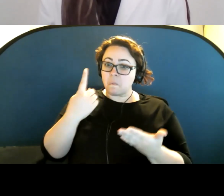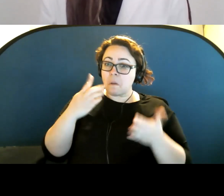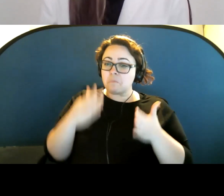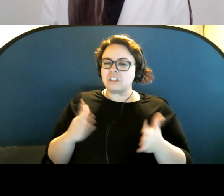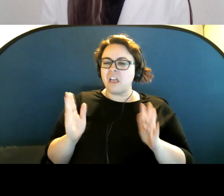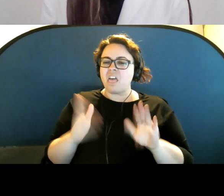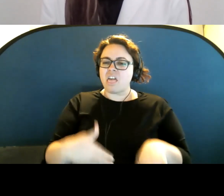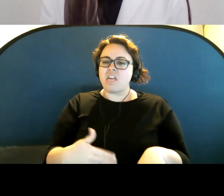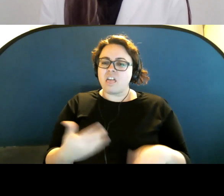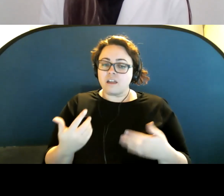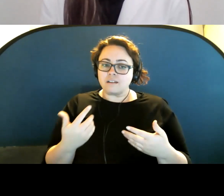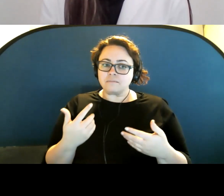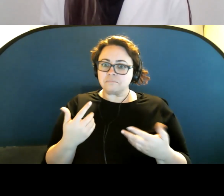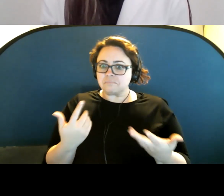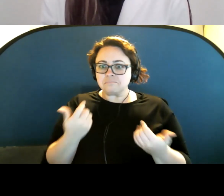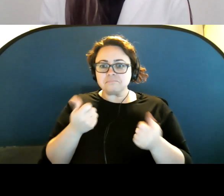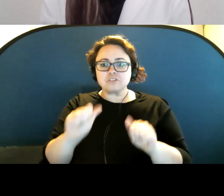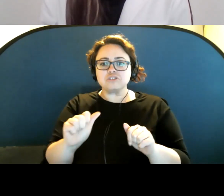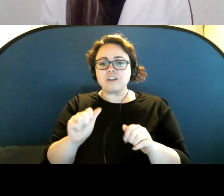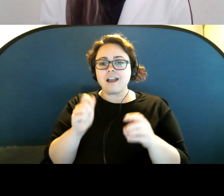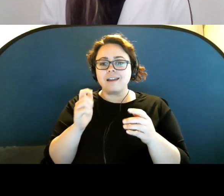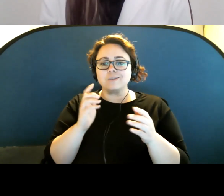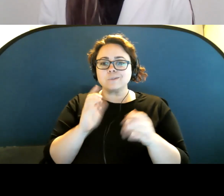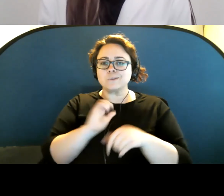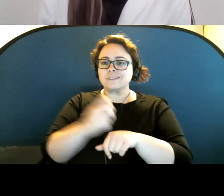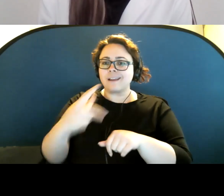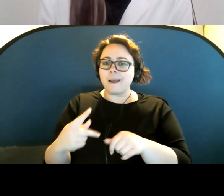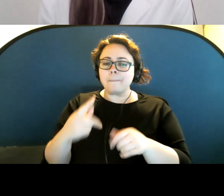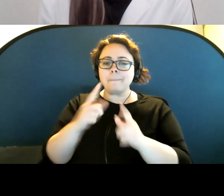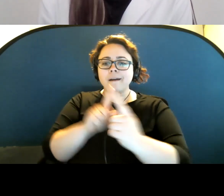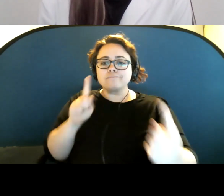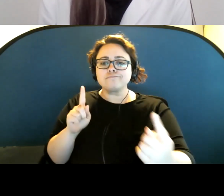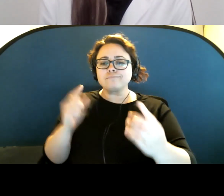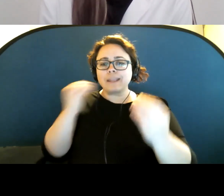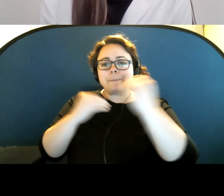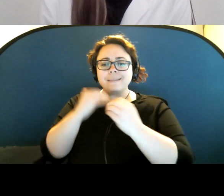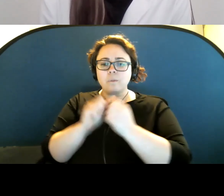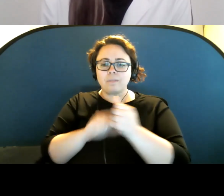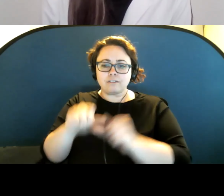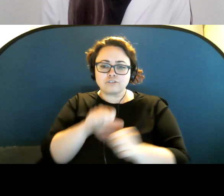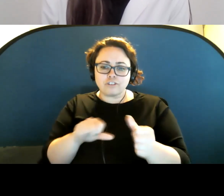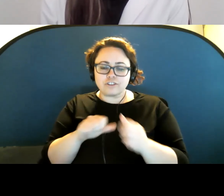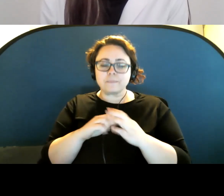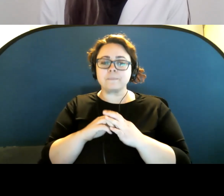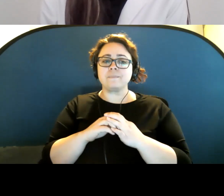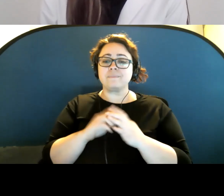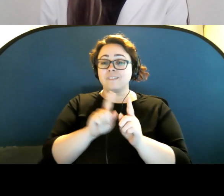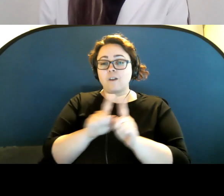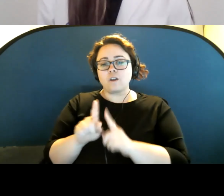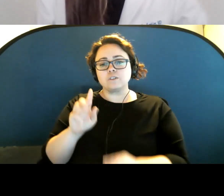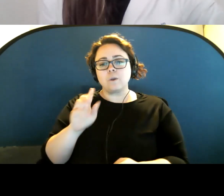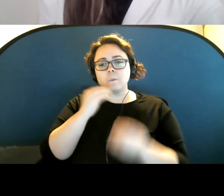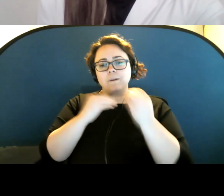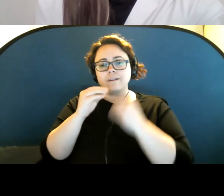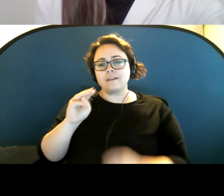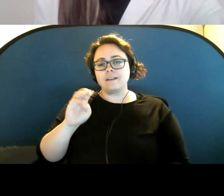organize a socially distant meal, perhaps, with loved ones. And then, of course, Meals on Wheels is a great option.